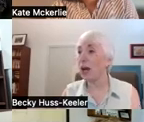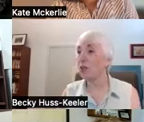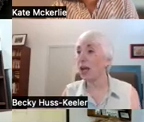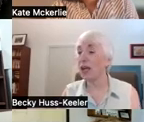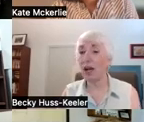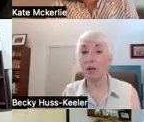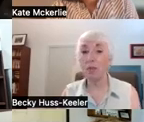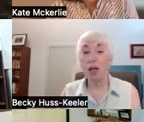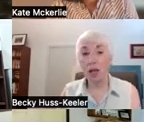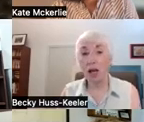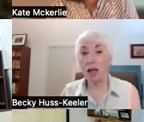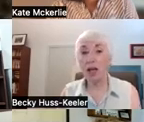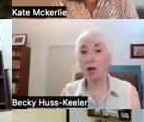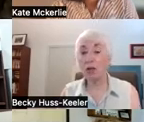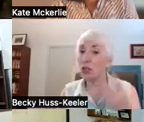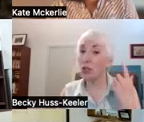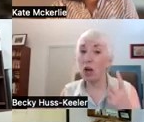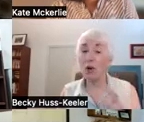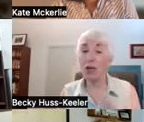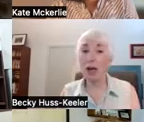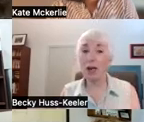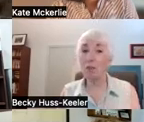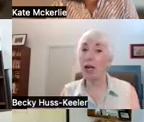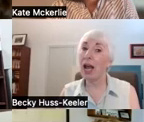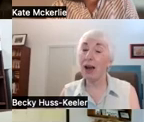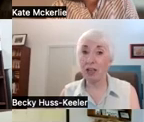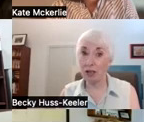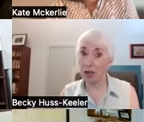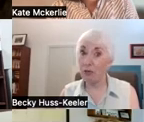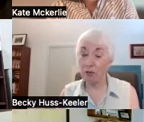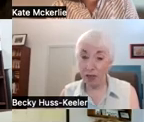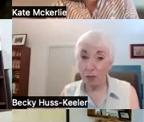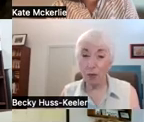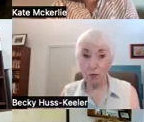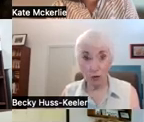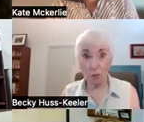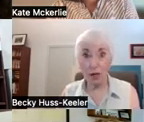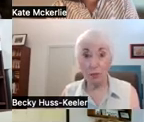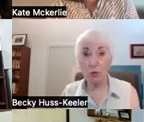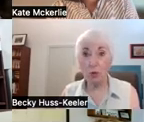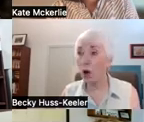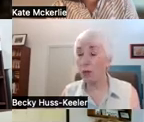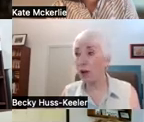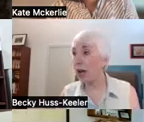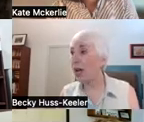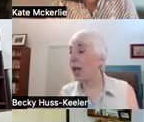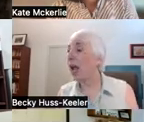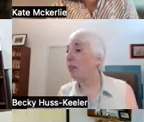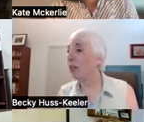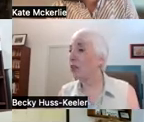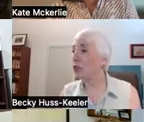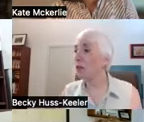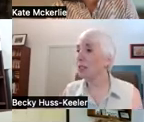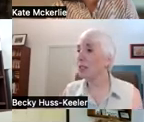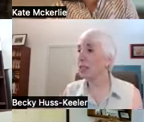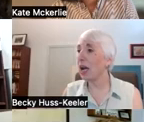talked about, that not only just knowing about them, but having enough available for the people who qualify.